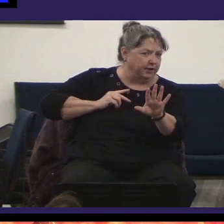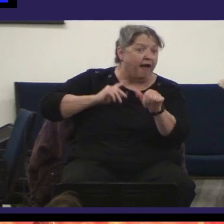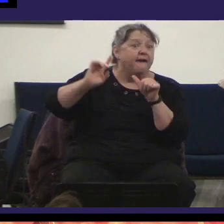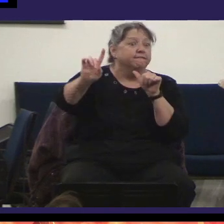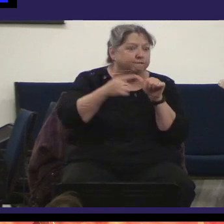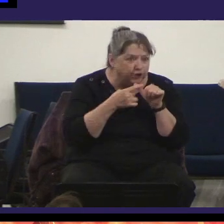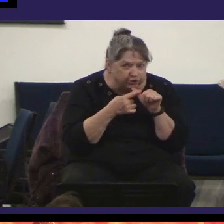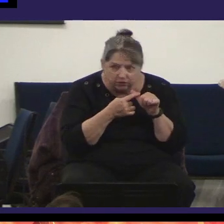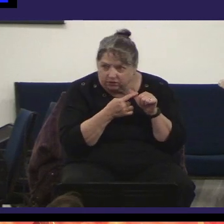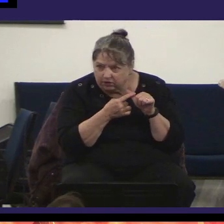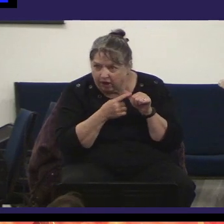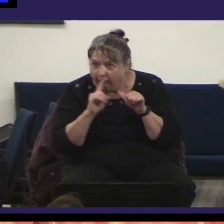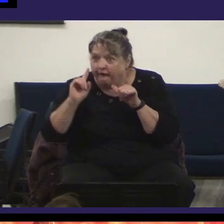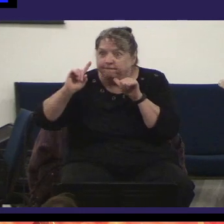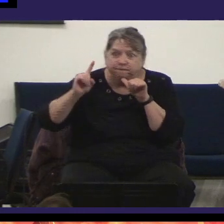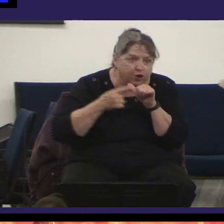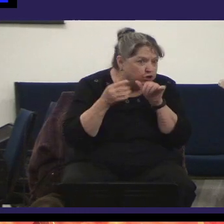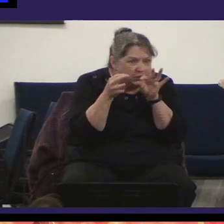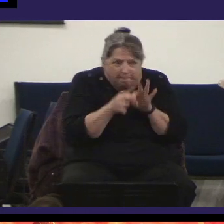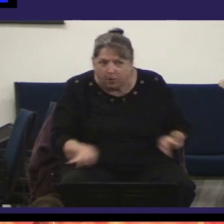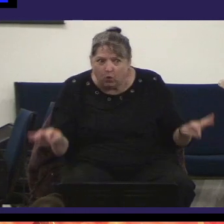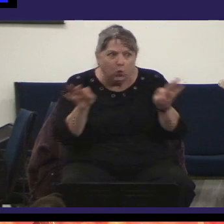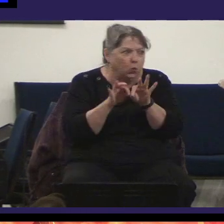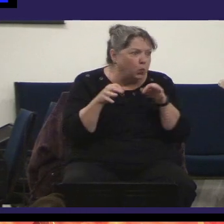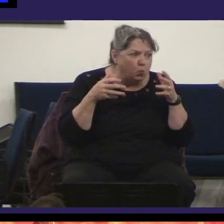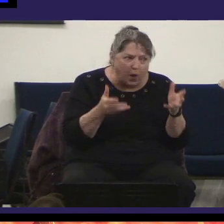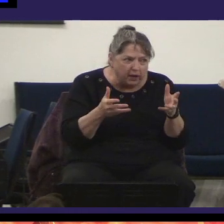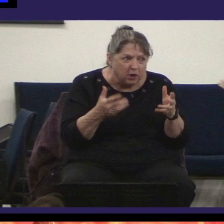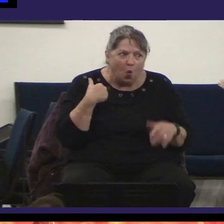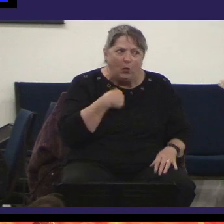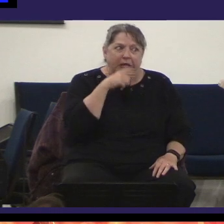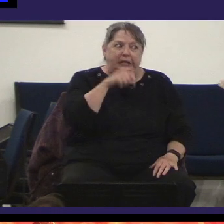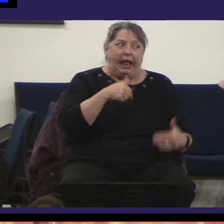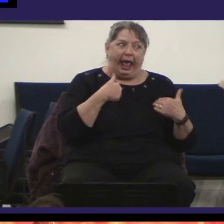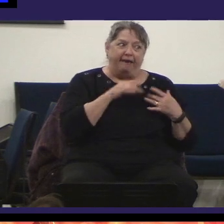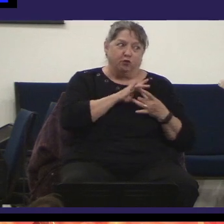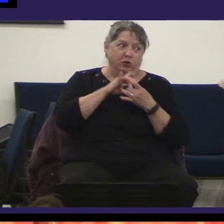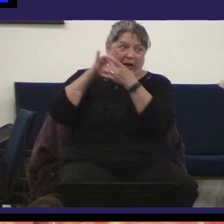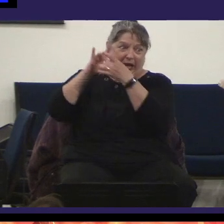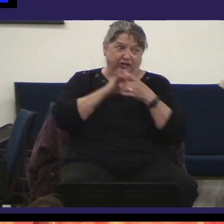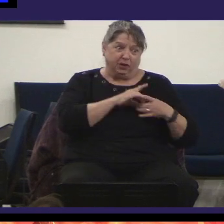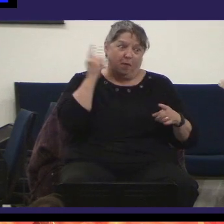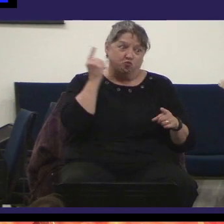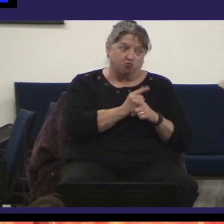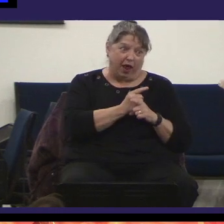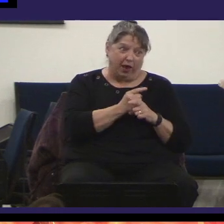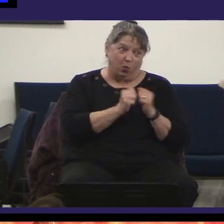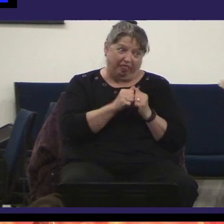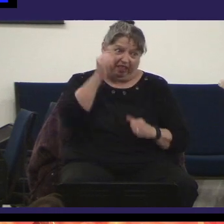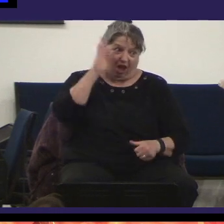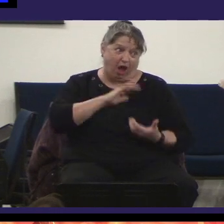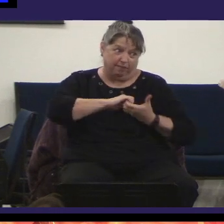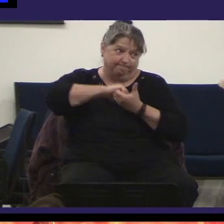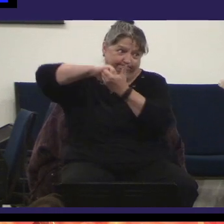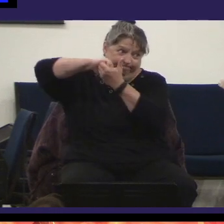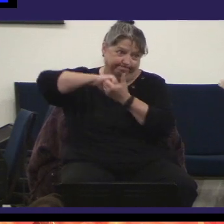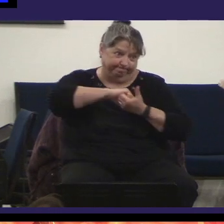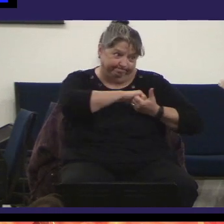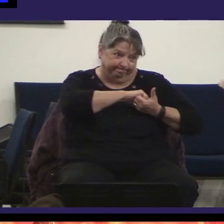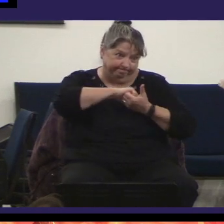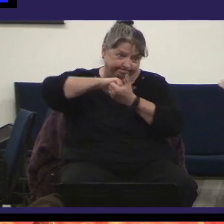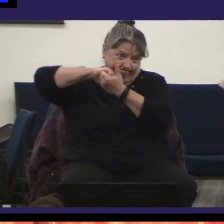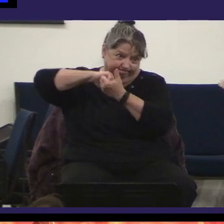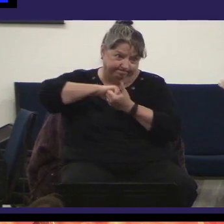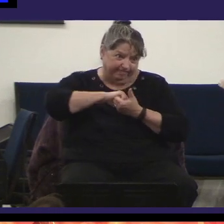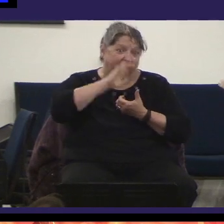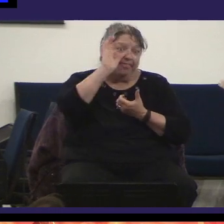Paul gets into the nitty-gritty of this last part of his letter, perhaps the most important part, he says, be strong